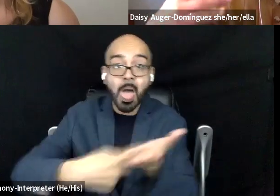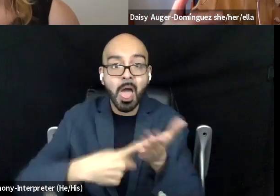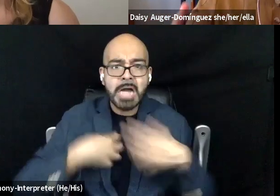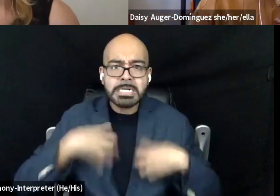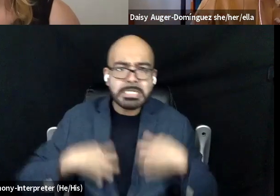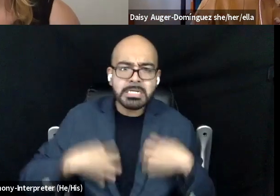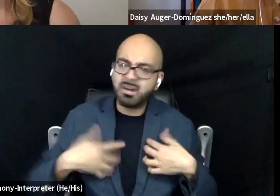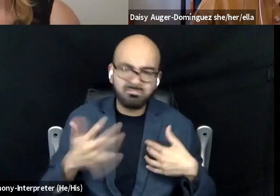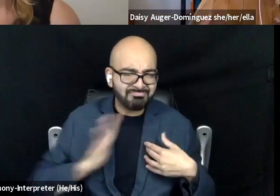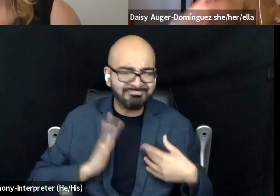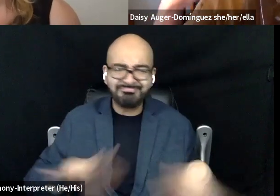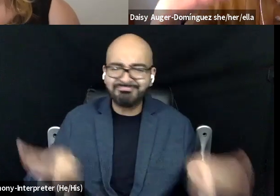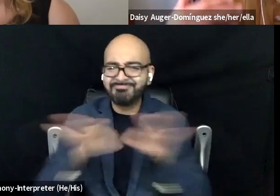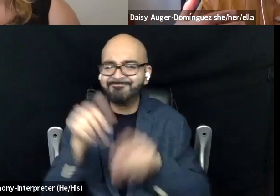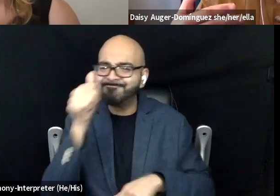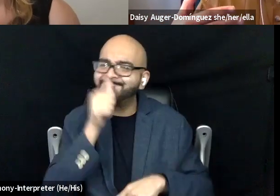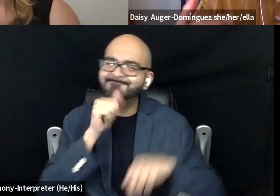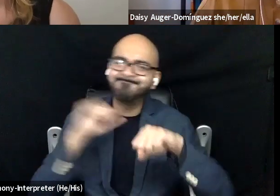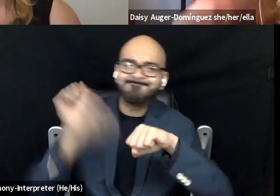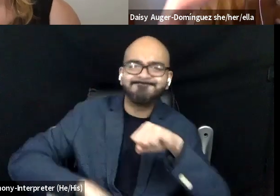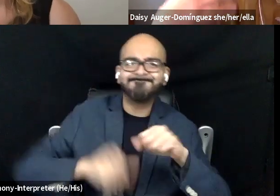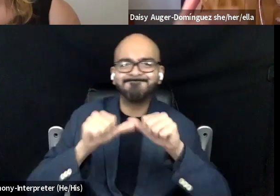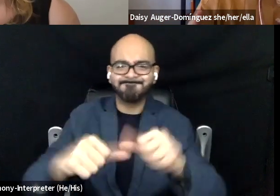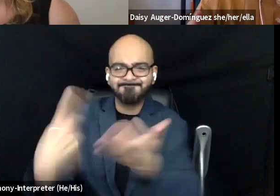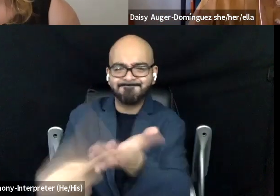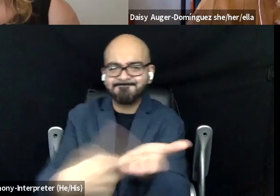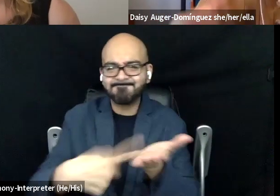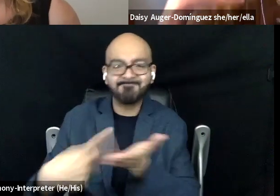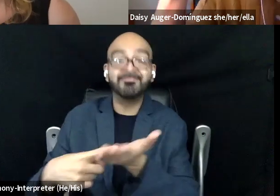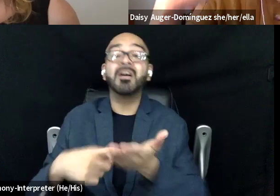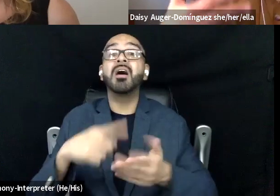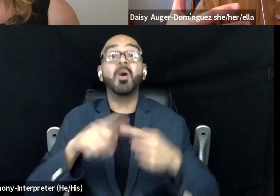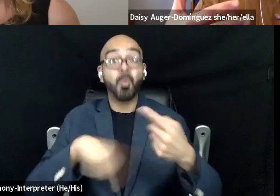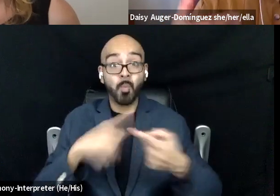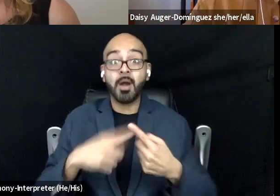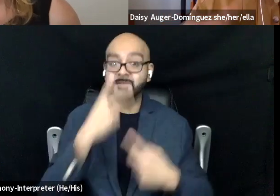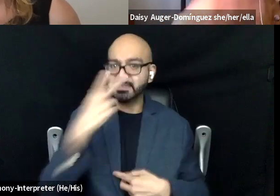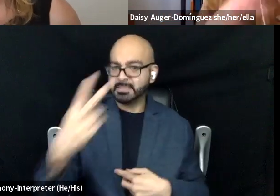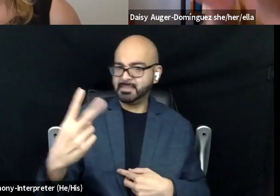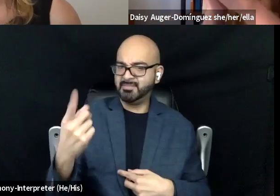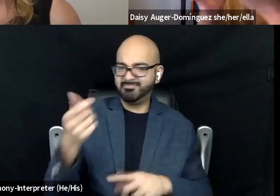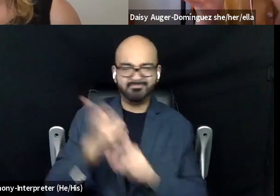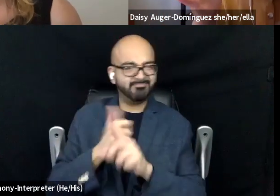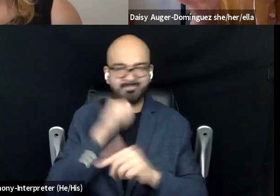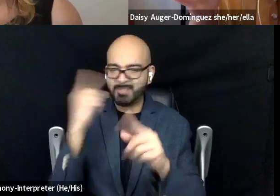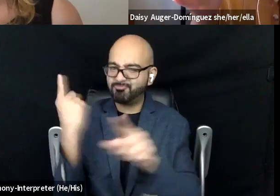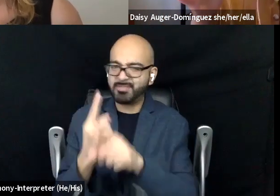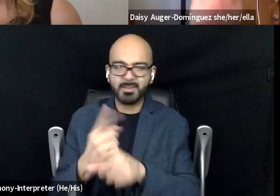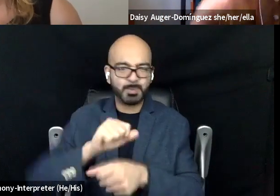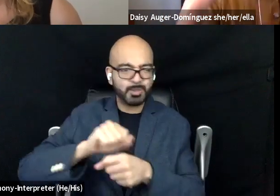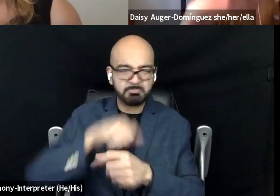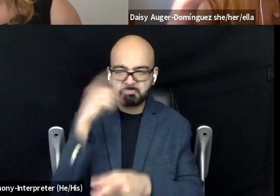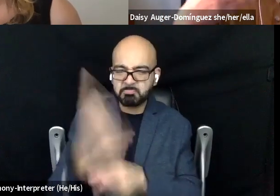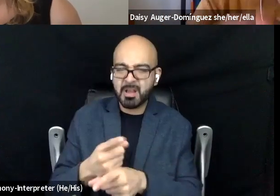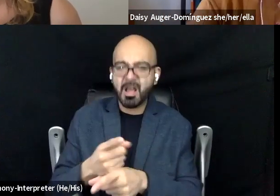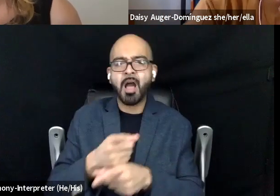what's possible when you witness a workplace inequity, when you witness something that doesn't feel right. But you have to do all of that work